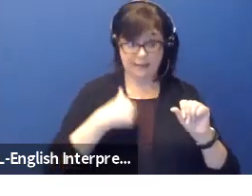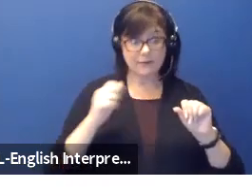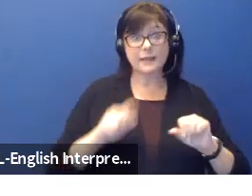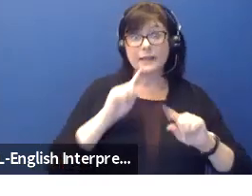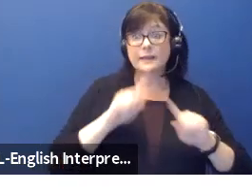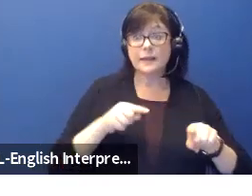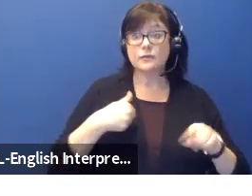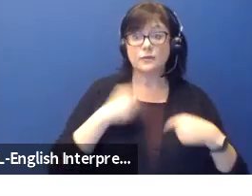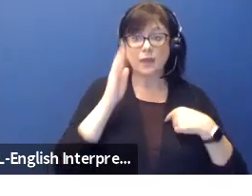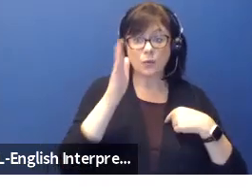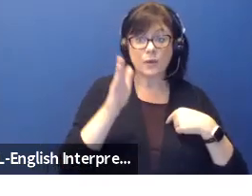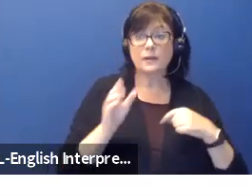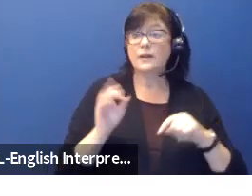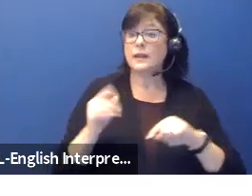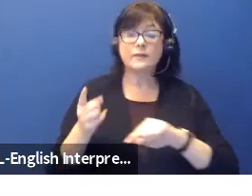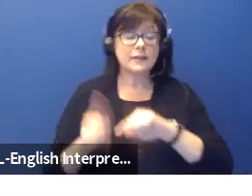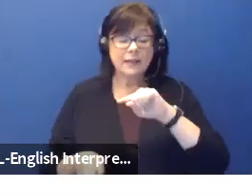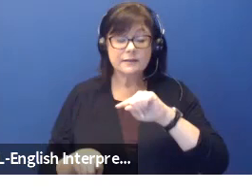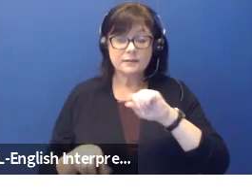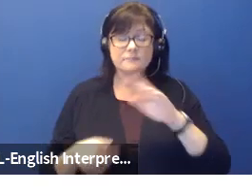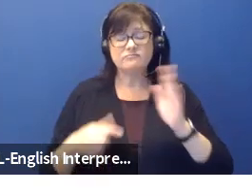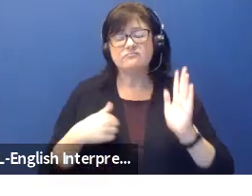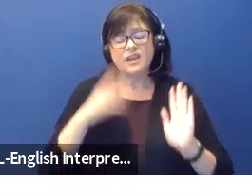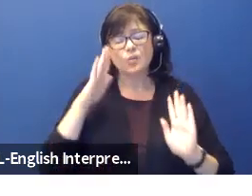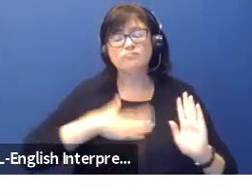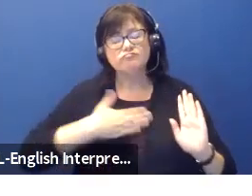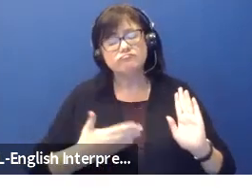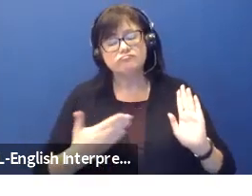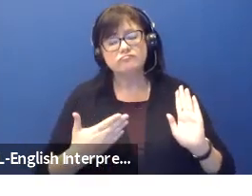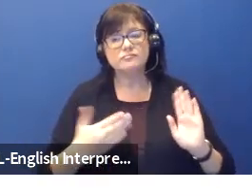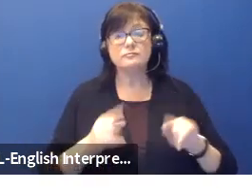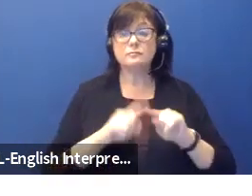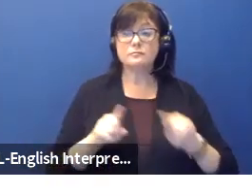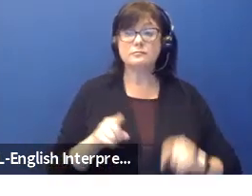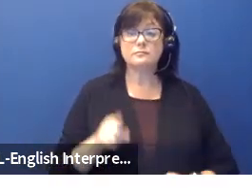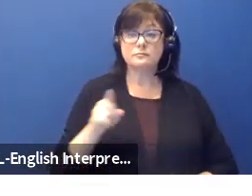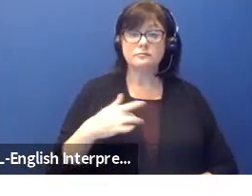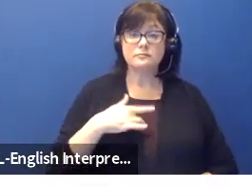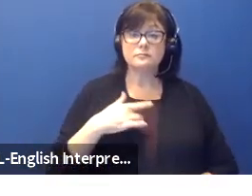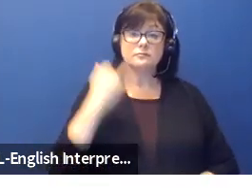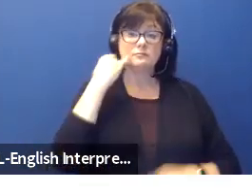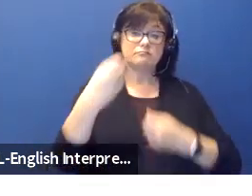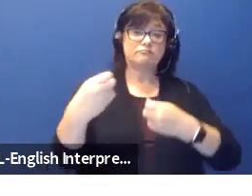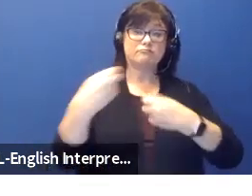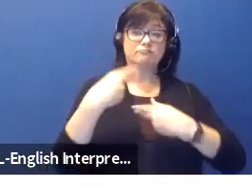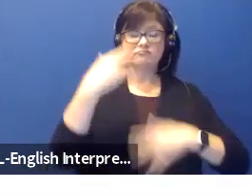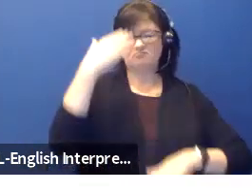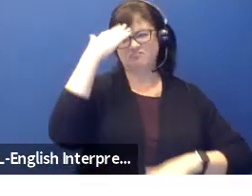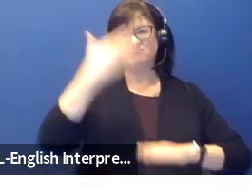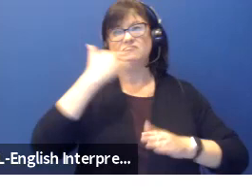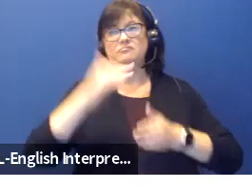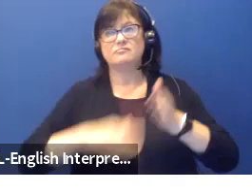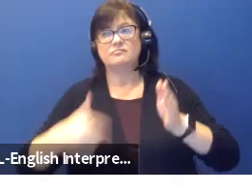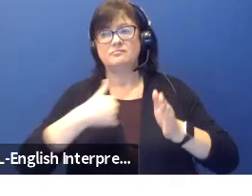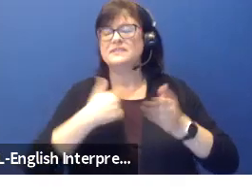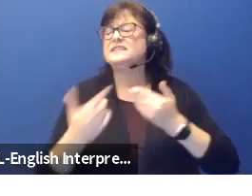to do so. But don't feel intimidated by the fact that you have a greater or lesser degree of familiarity with the DSQ. We're